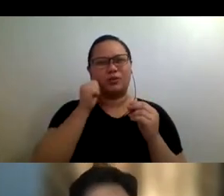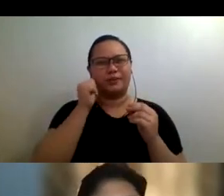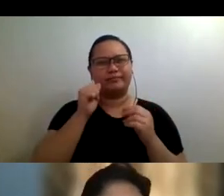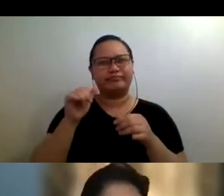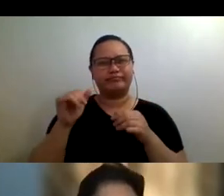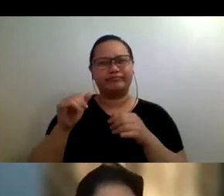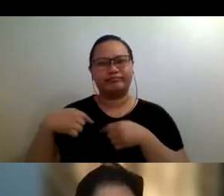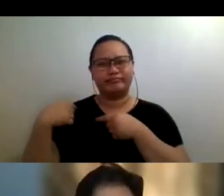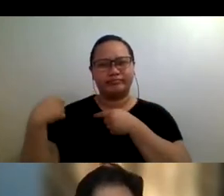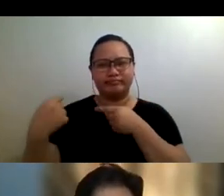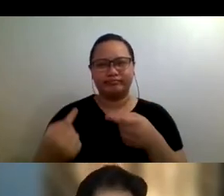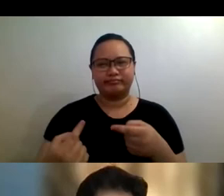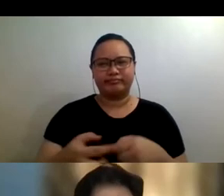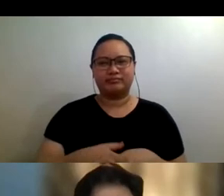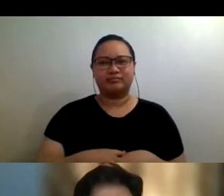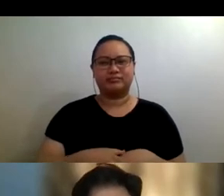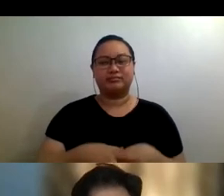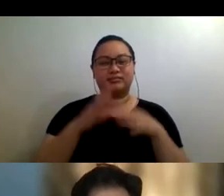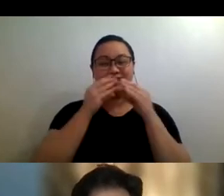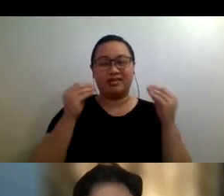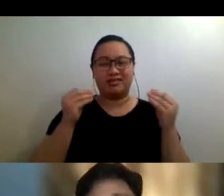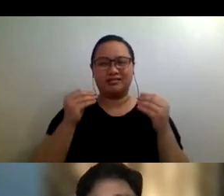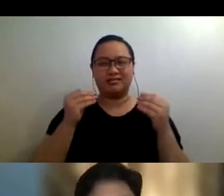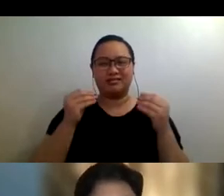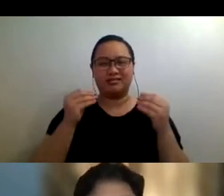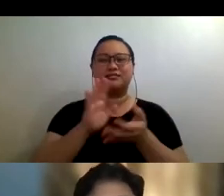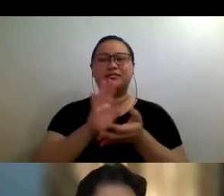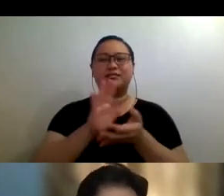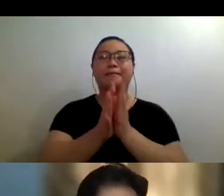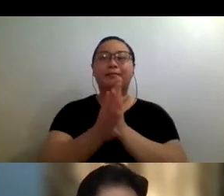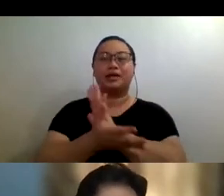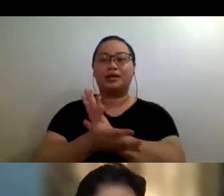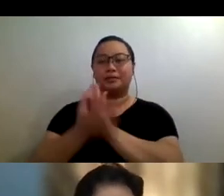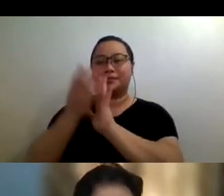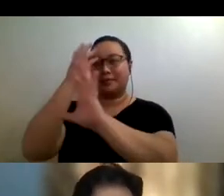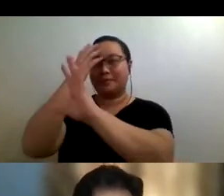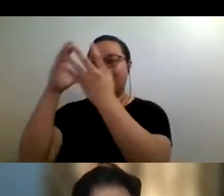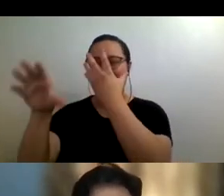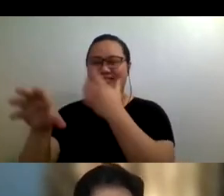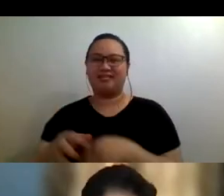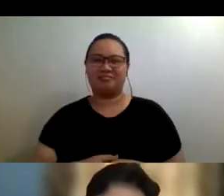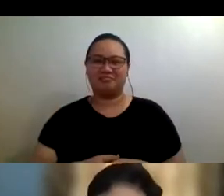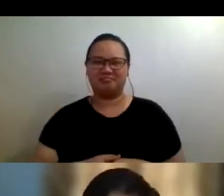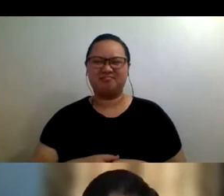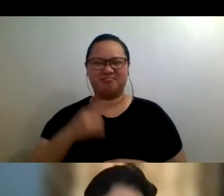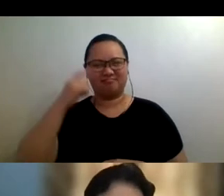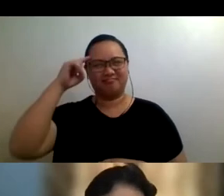empathy. It is my interpretation of the movie, and this is not an